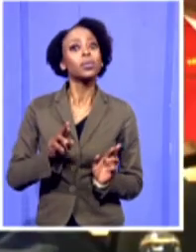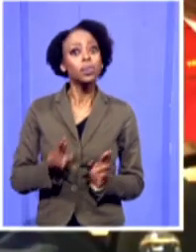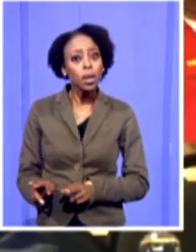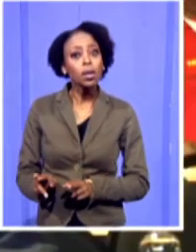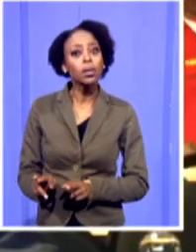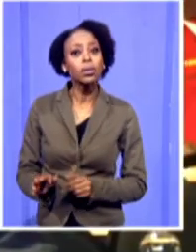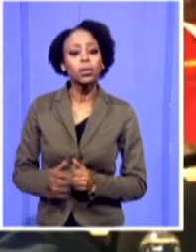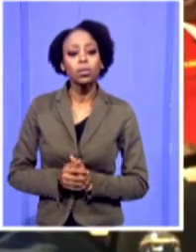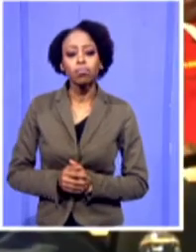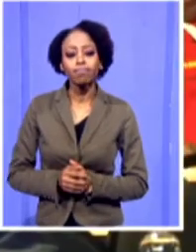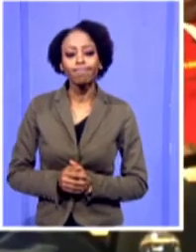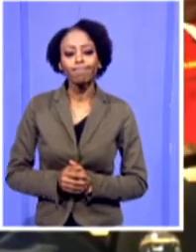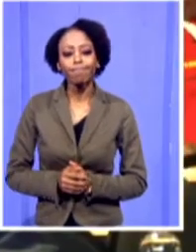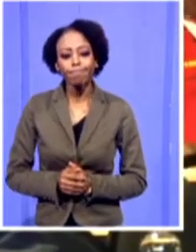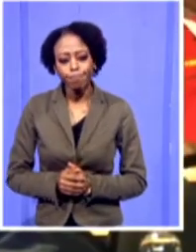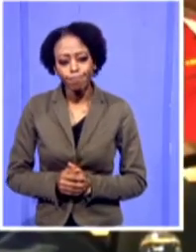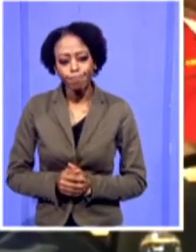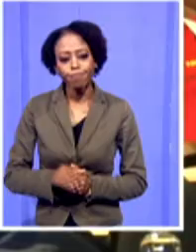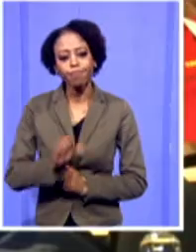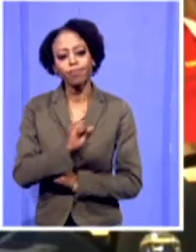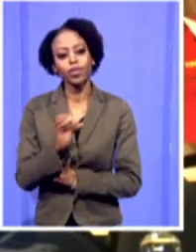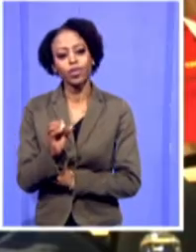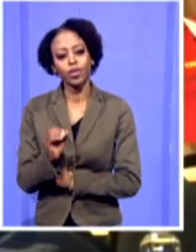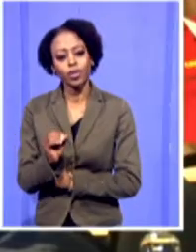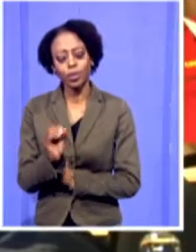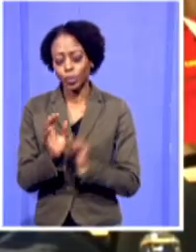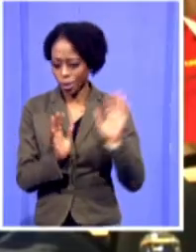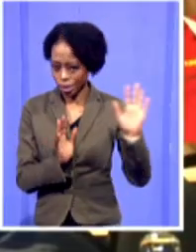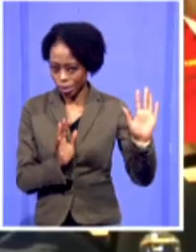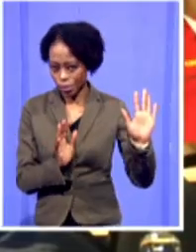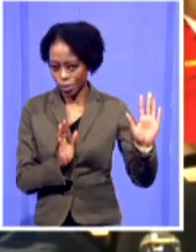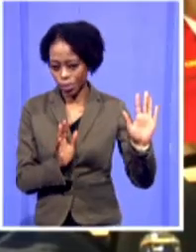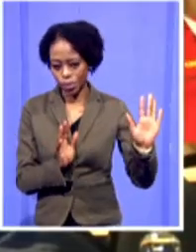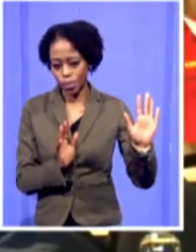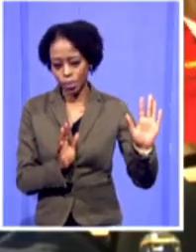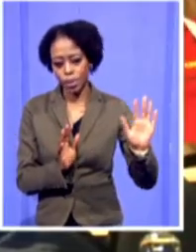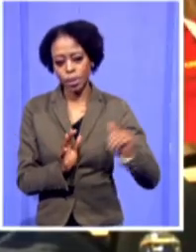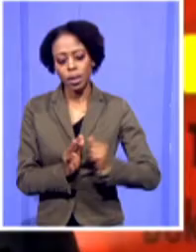Okay. So what we're going to do, comrades, wait.